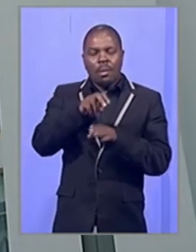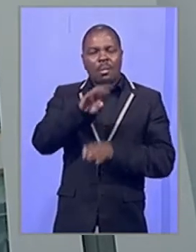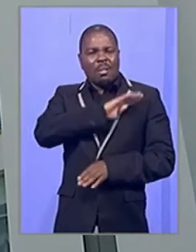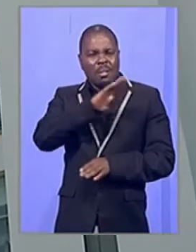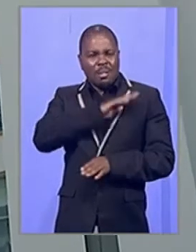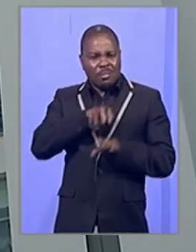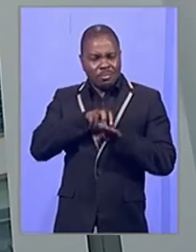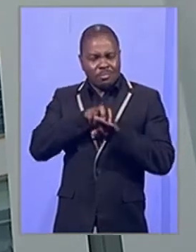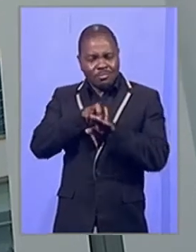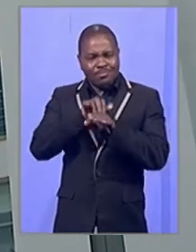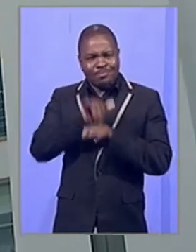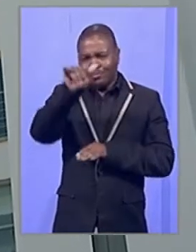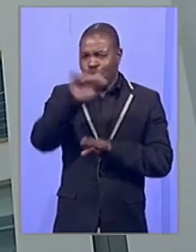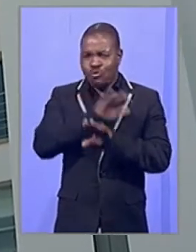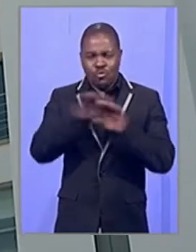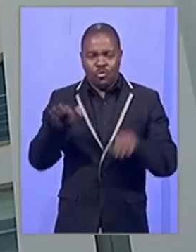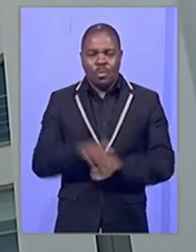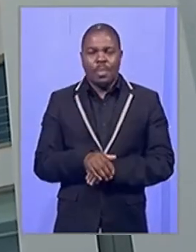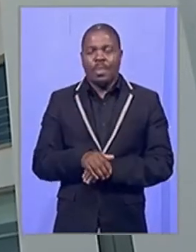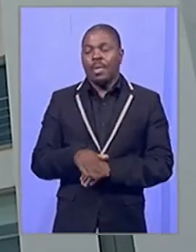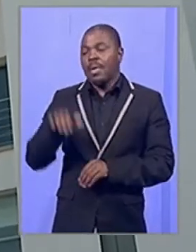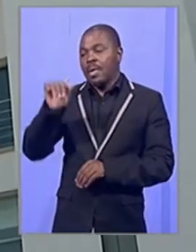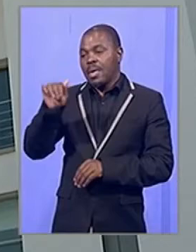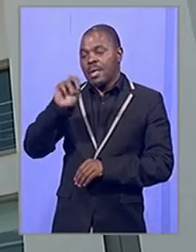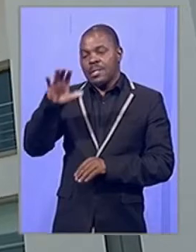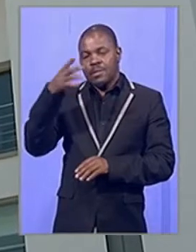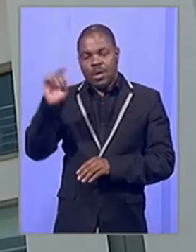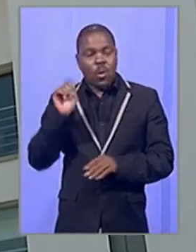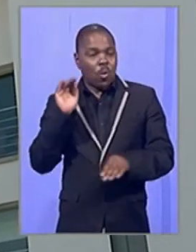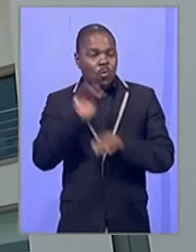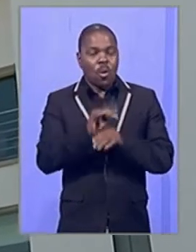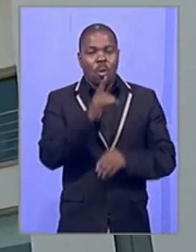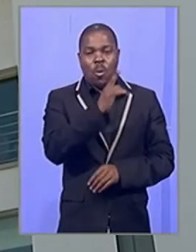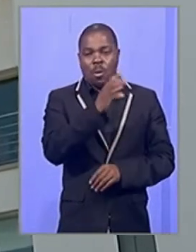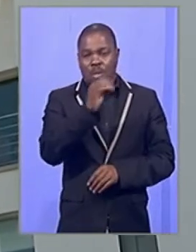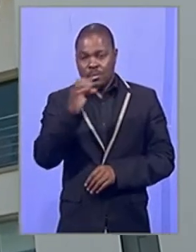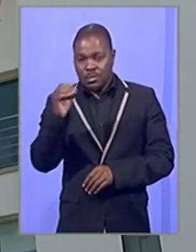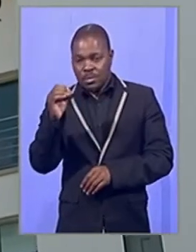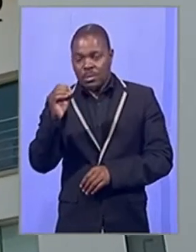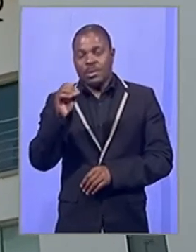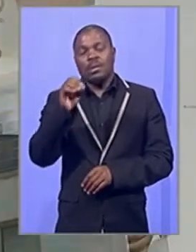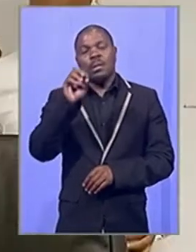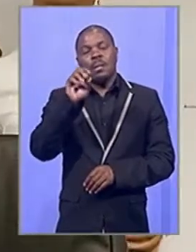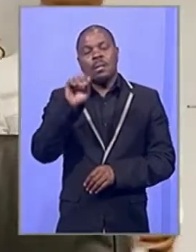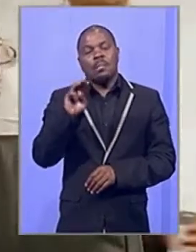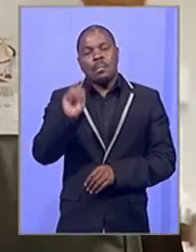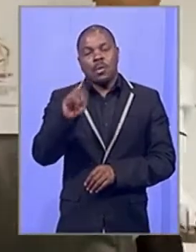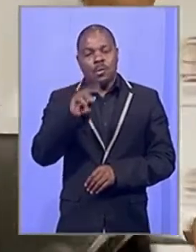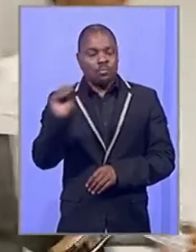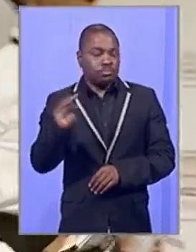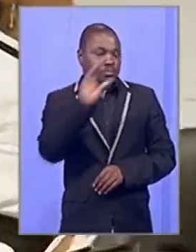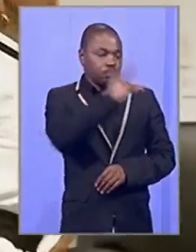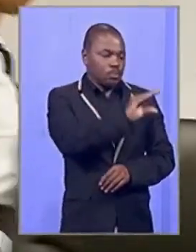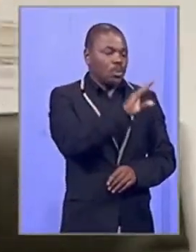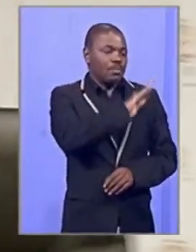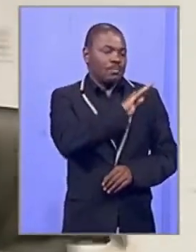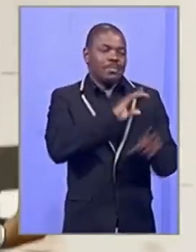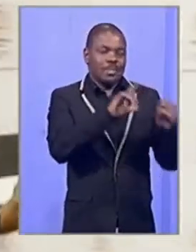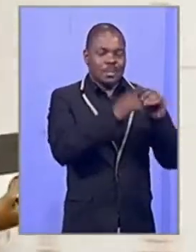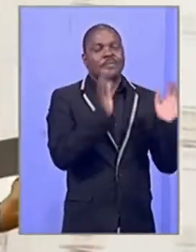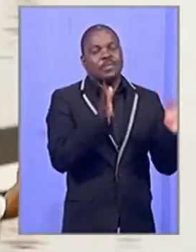mokgatlho wa ANC o ile wa duela madi a boleng ba dikete di feta le kgolo go lefapha la tshireletso le sesole. Offenses